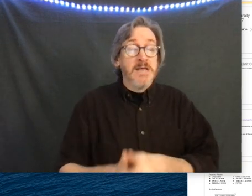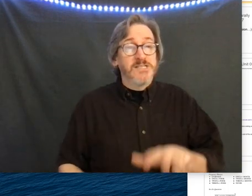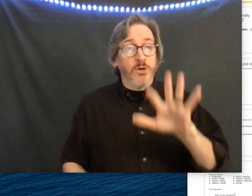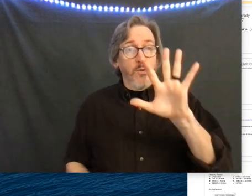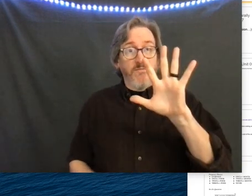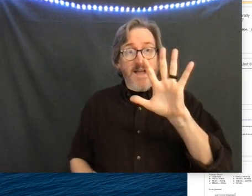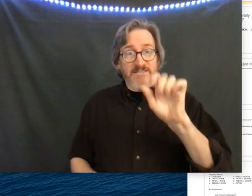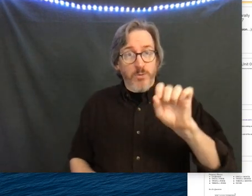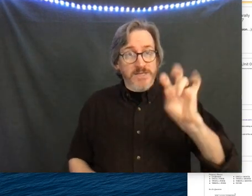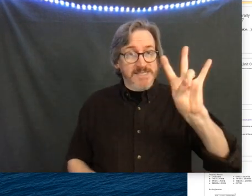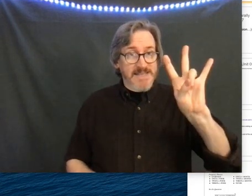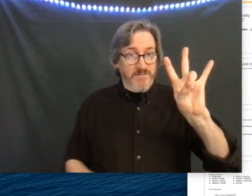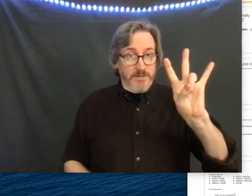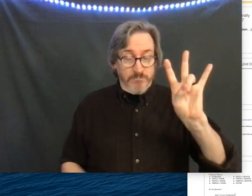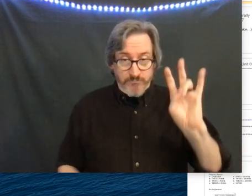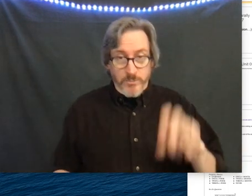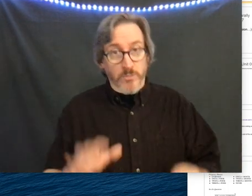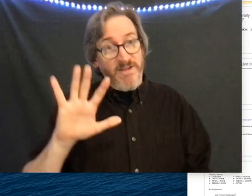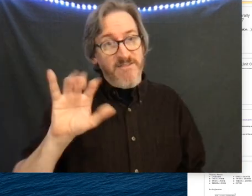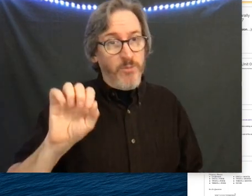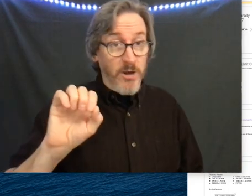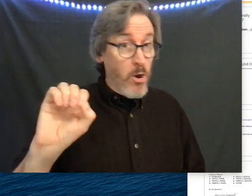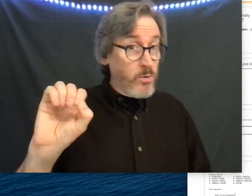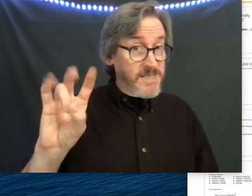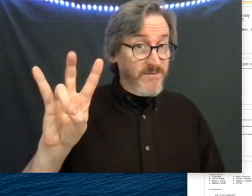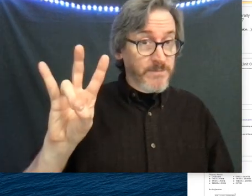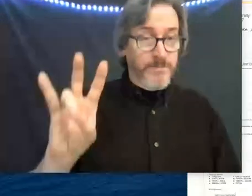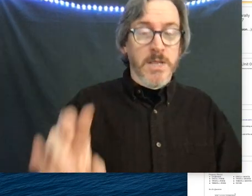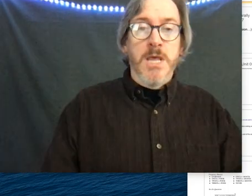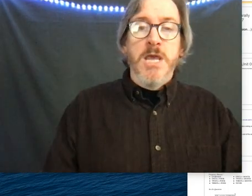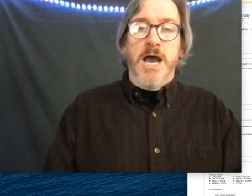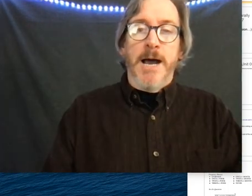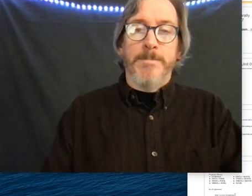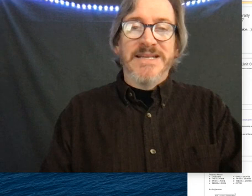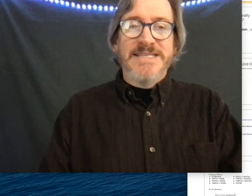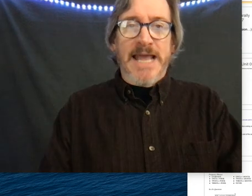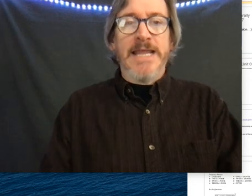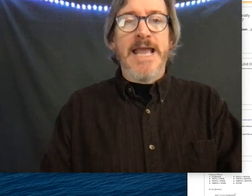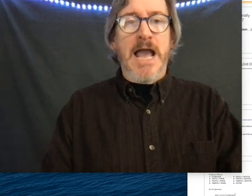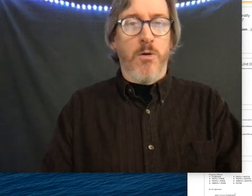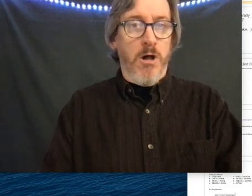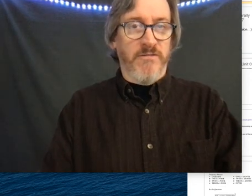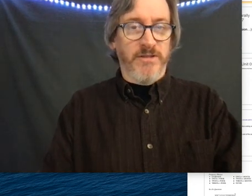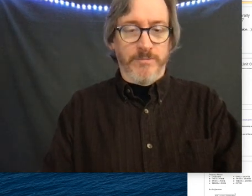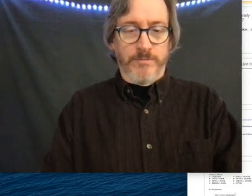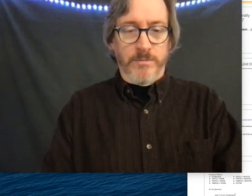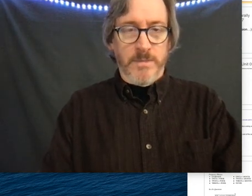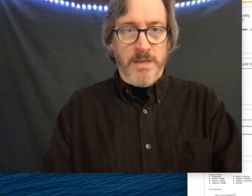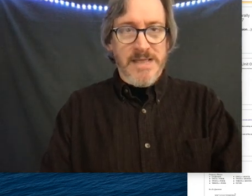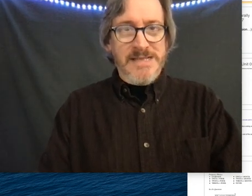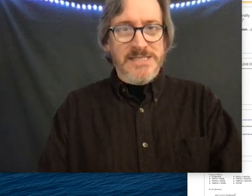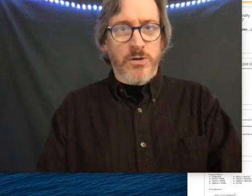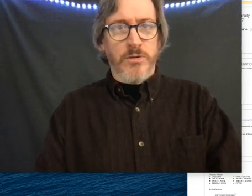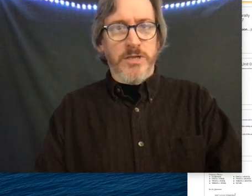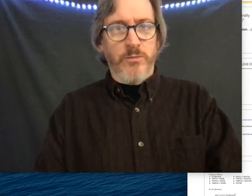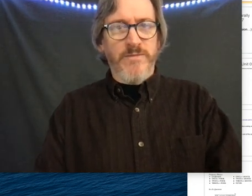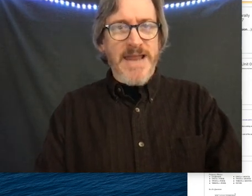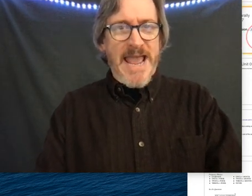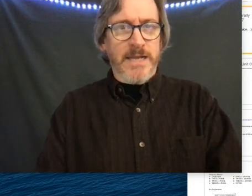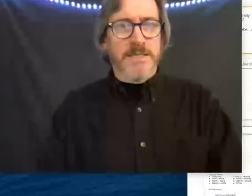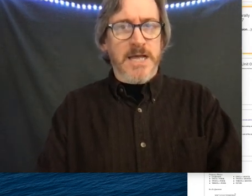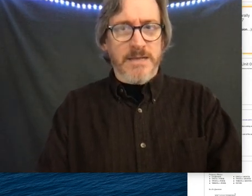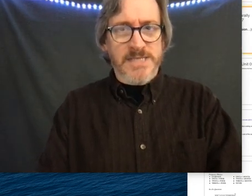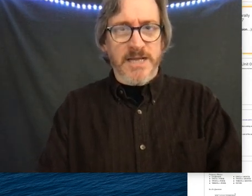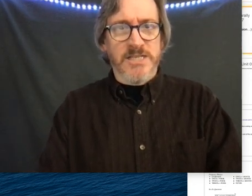Okay, so 5.7, 5.07, telling how often. So we've